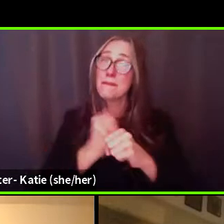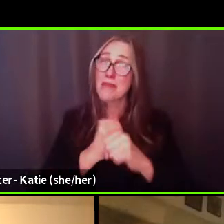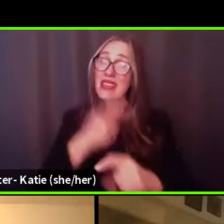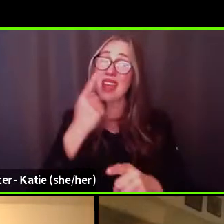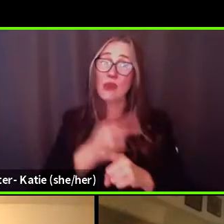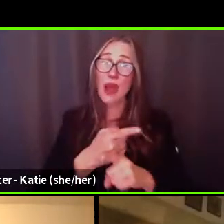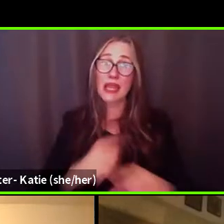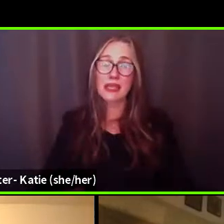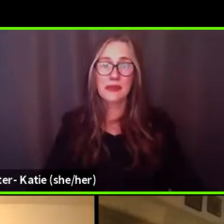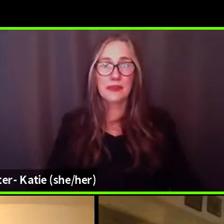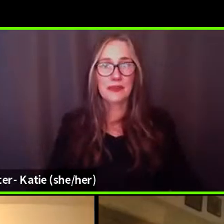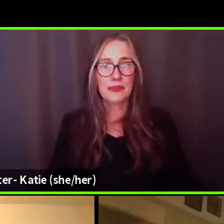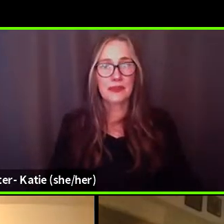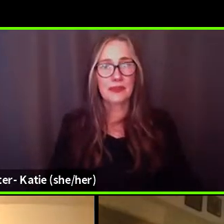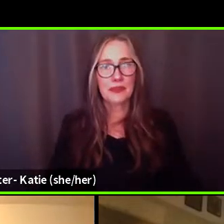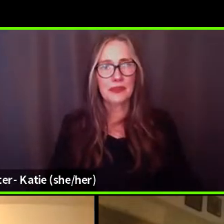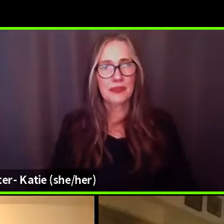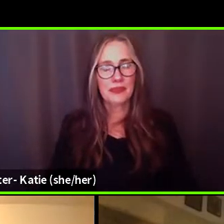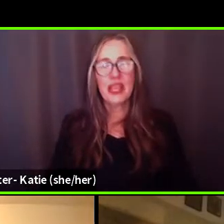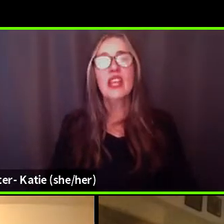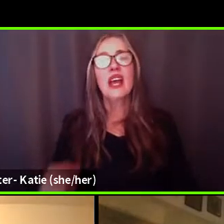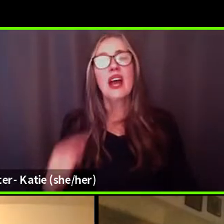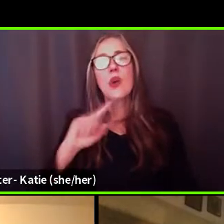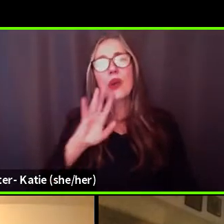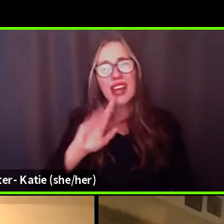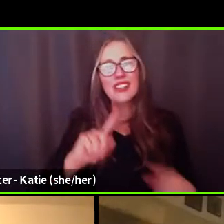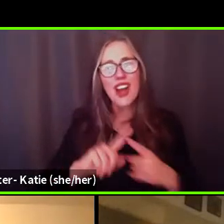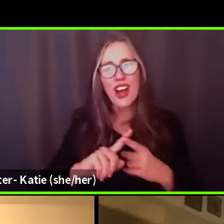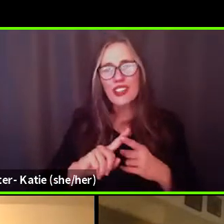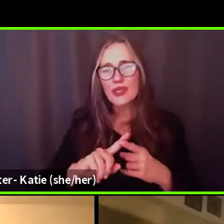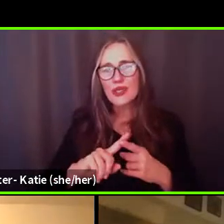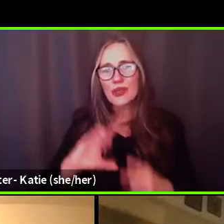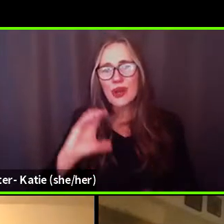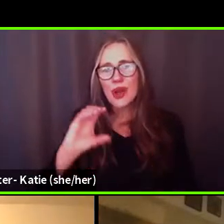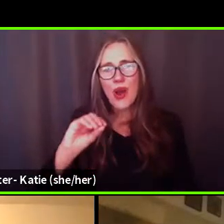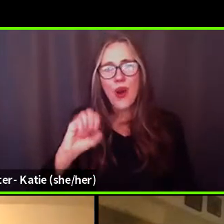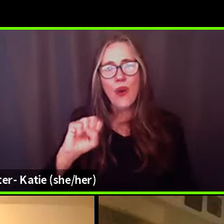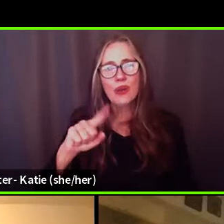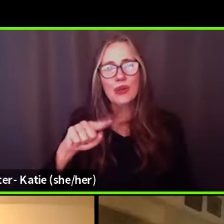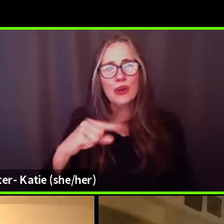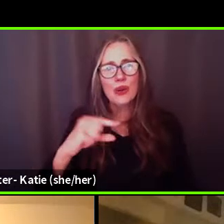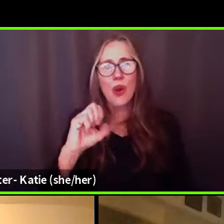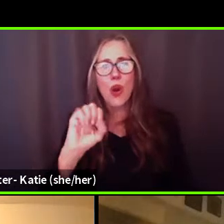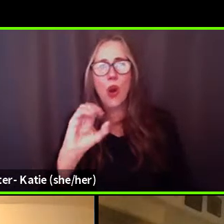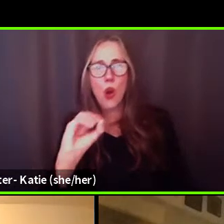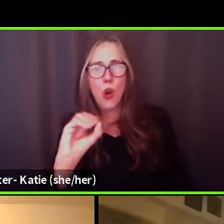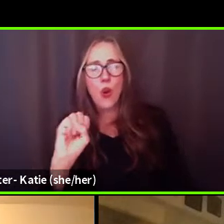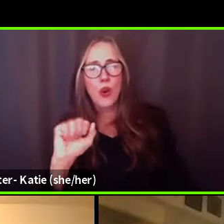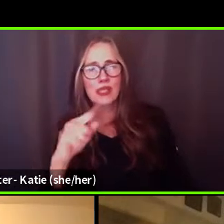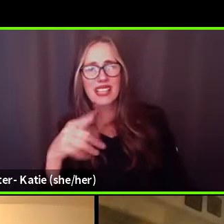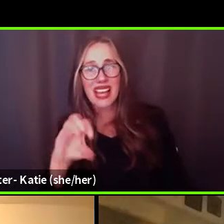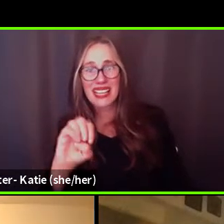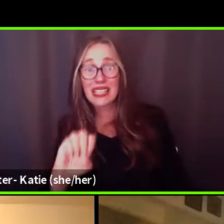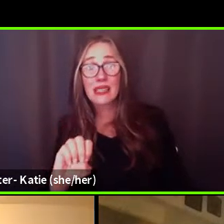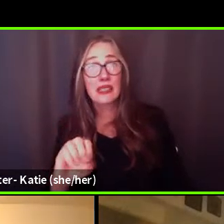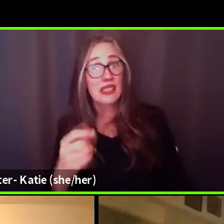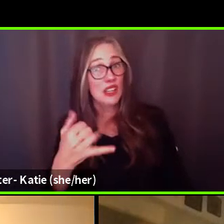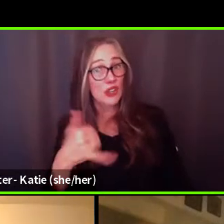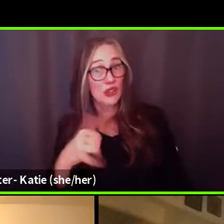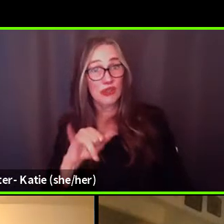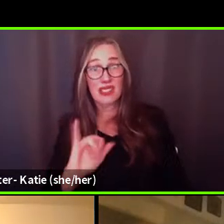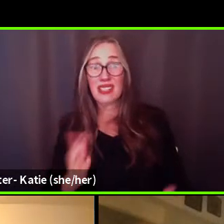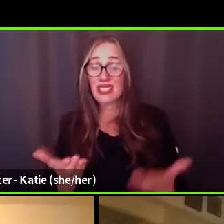area where we have several universities that play prominent roles in eugenic promulgation but also the rise of silicon